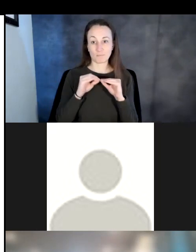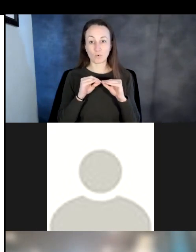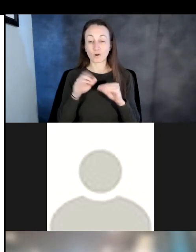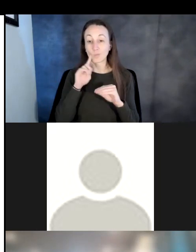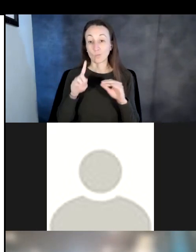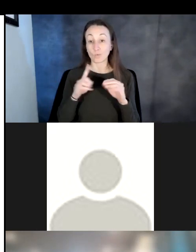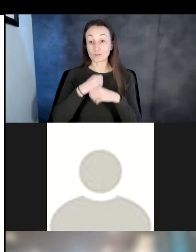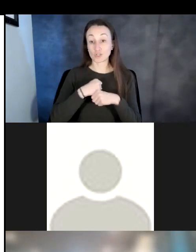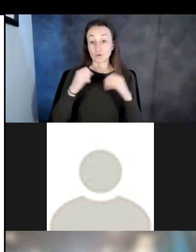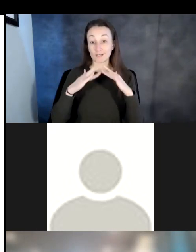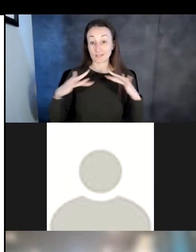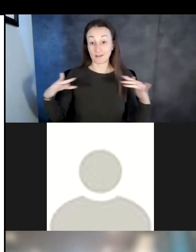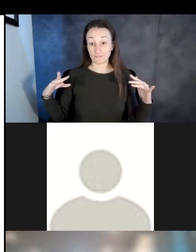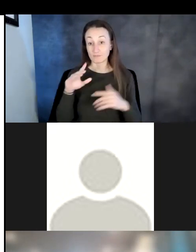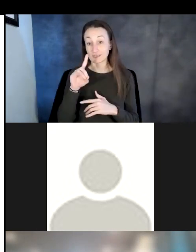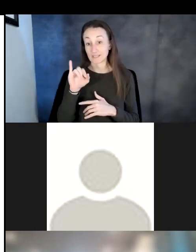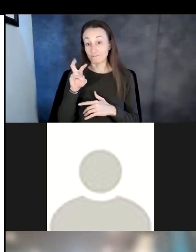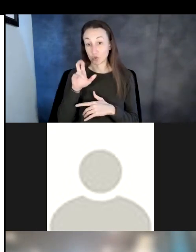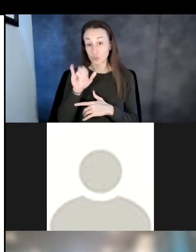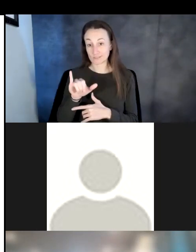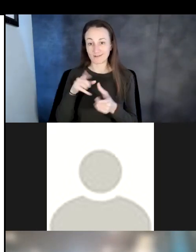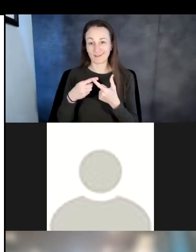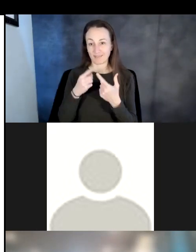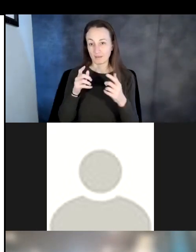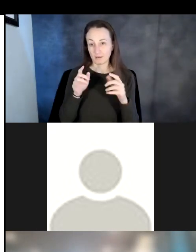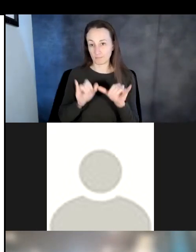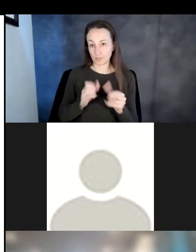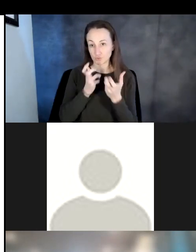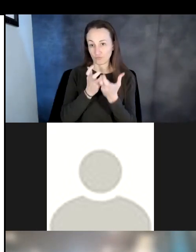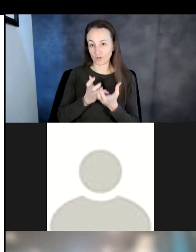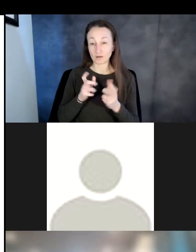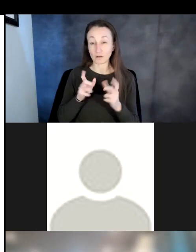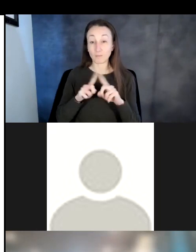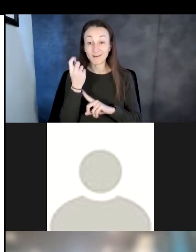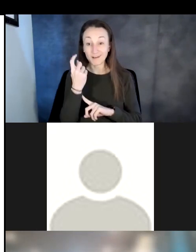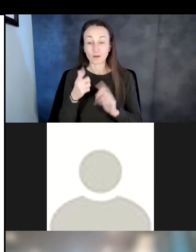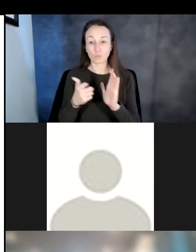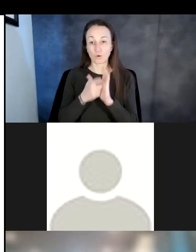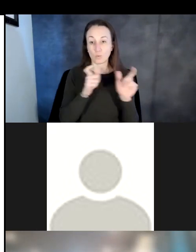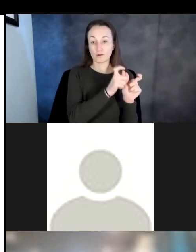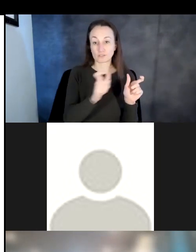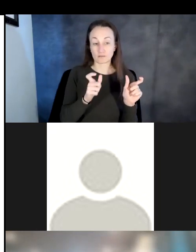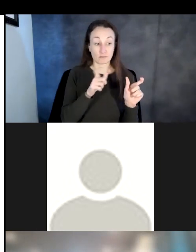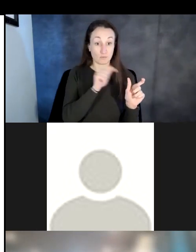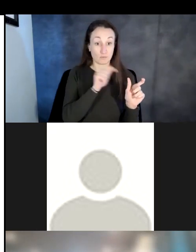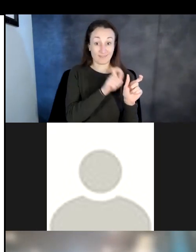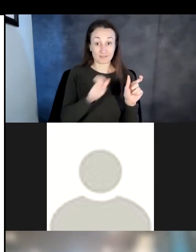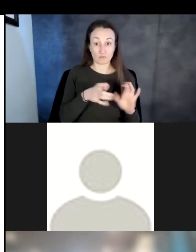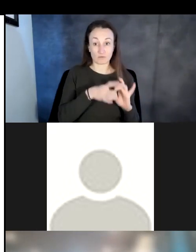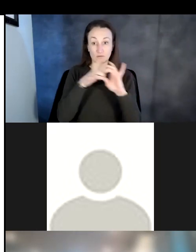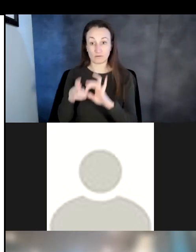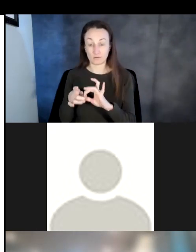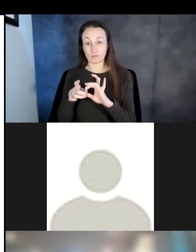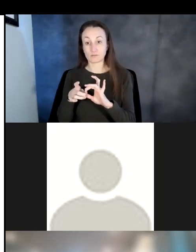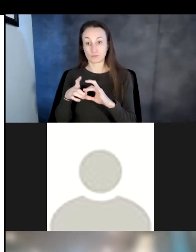to measure fitness. But now we also need the sequence, because we need the sequence paired to the fitness to model our data to predict improved variance to